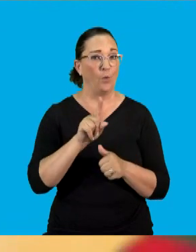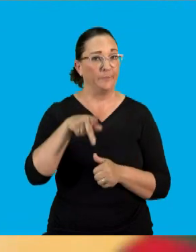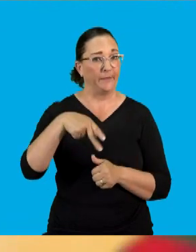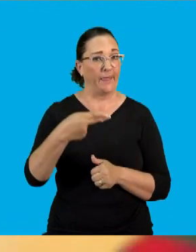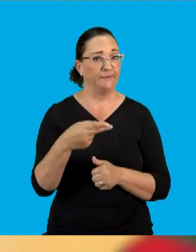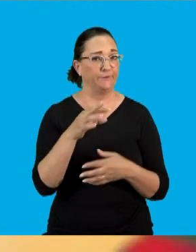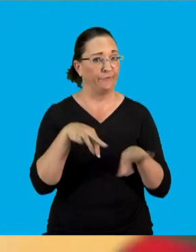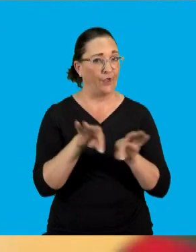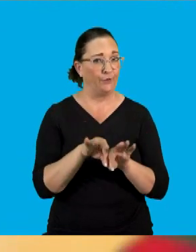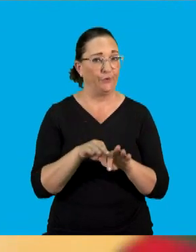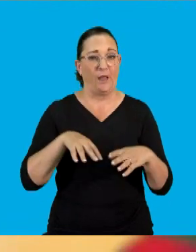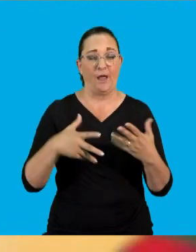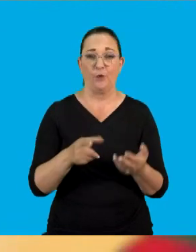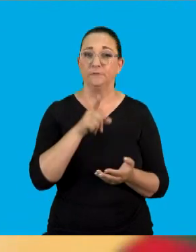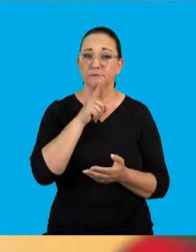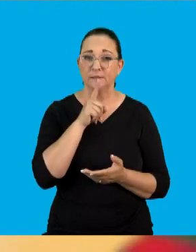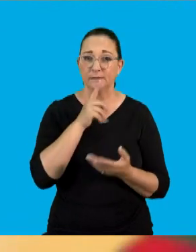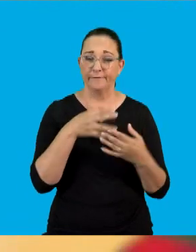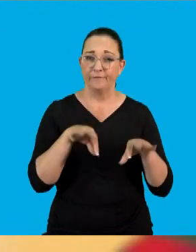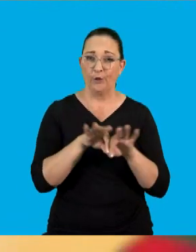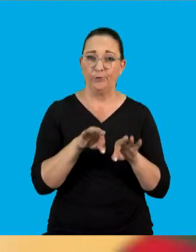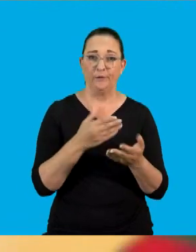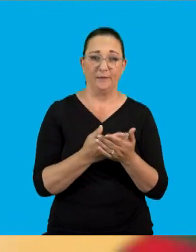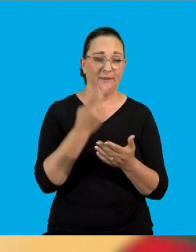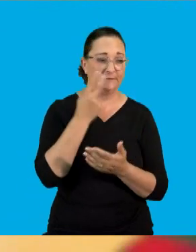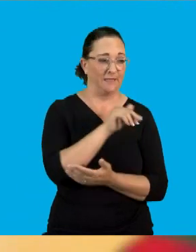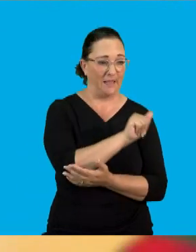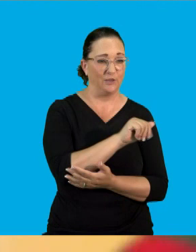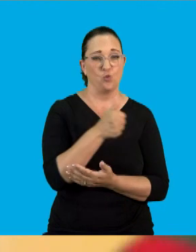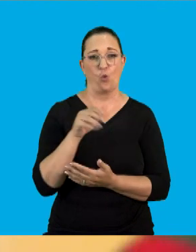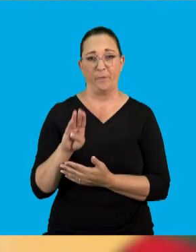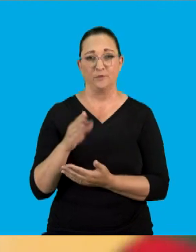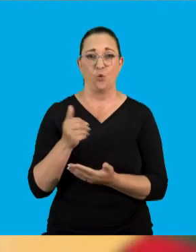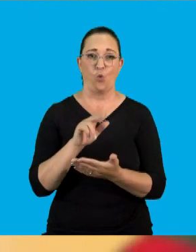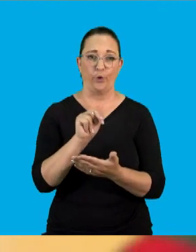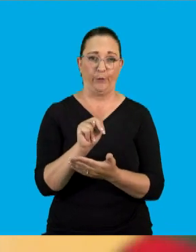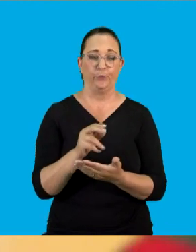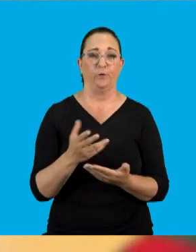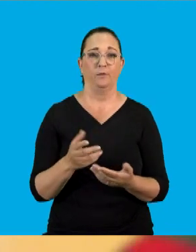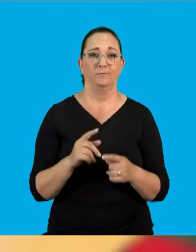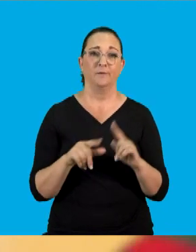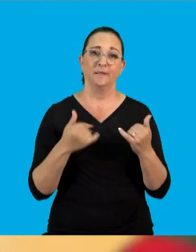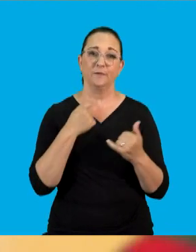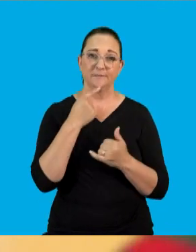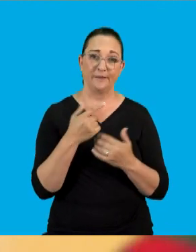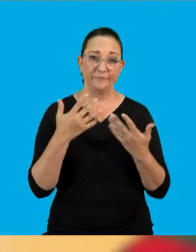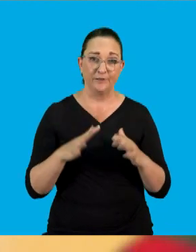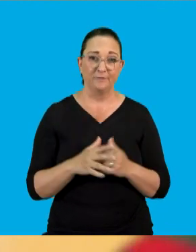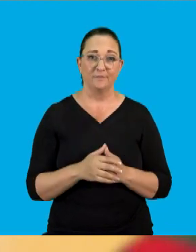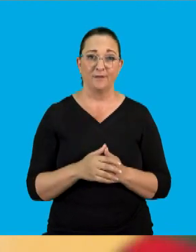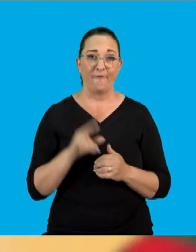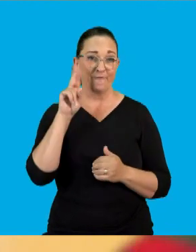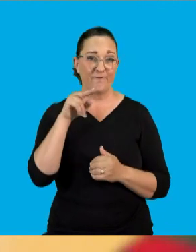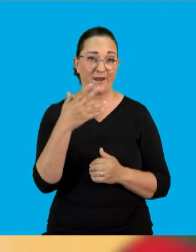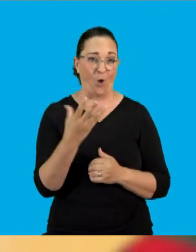the pH value is and also how to test if a substance is acidic or basic and even neutral. Now, with that said,